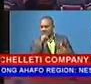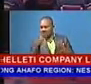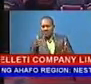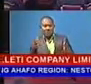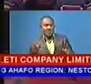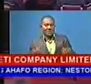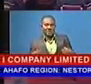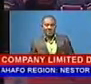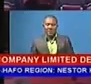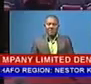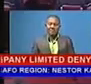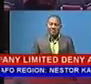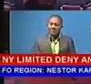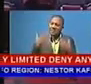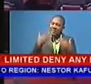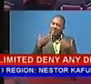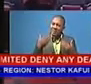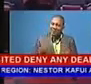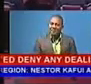17. We are most grateful.